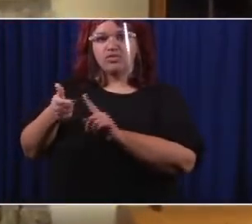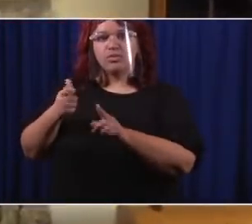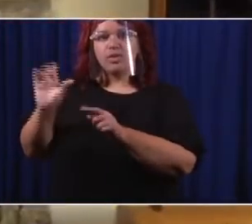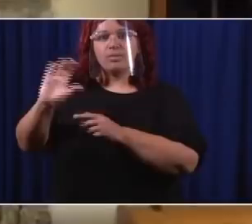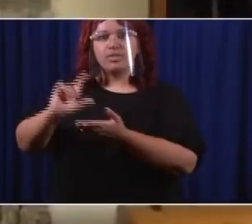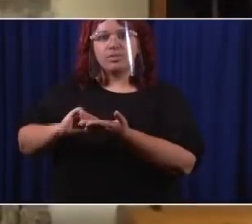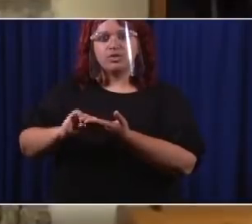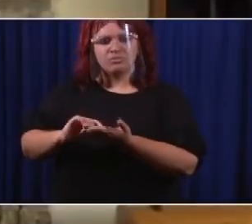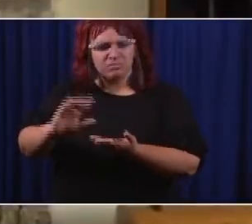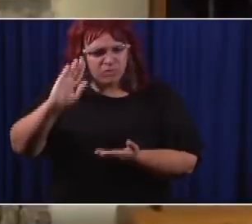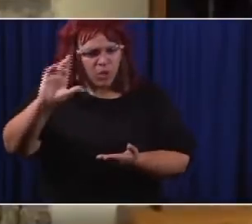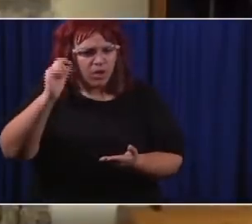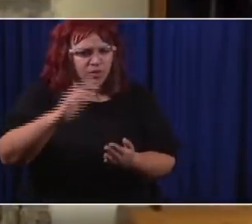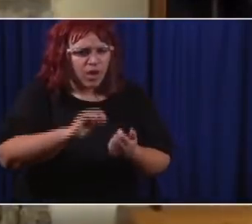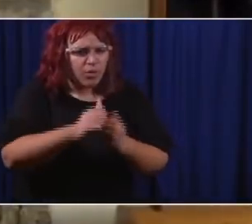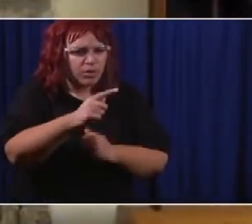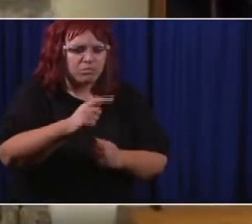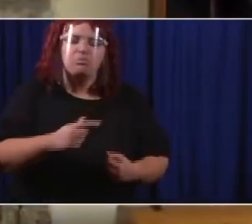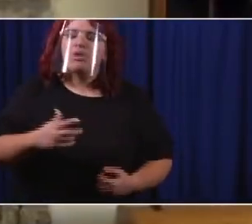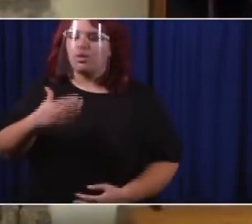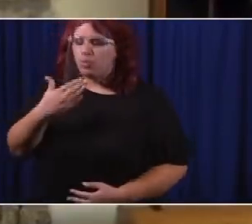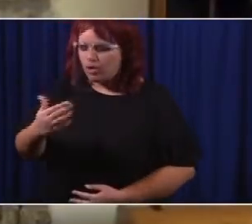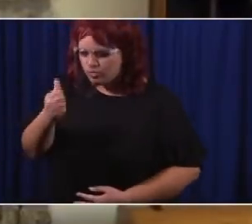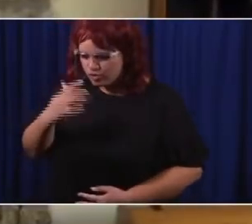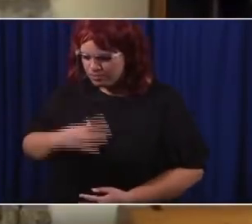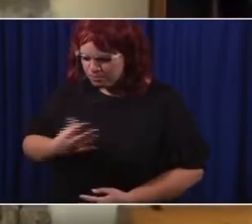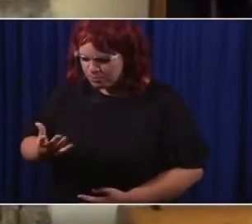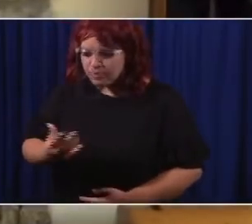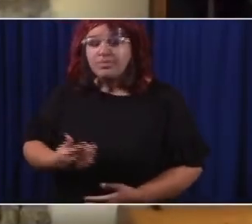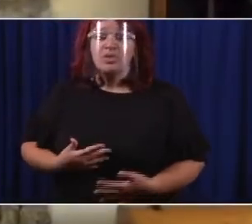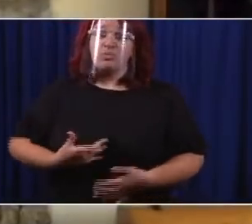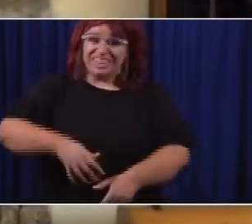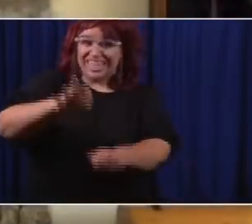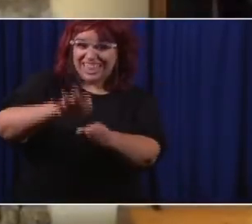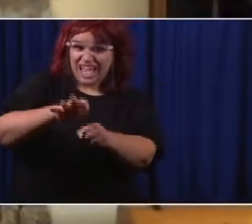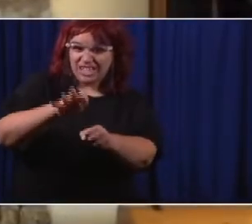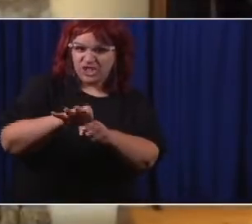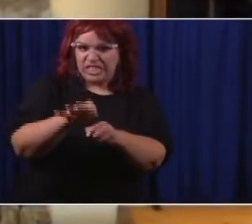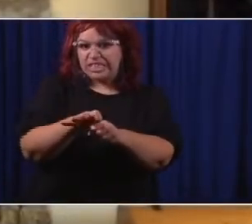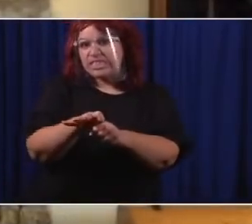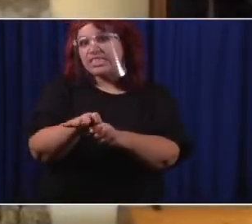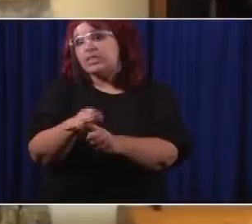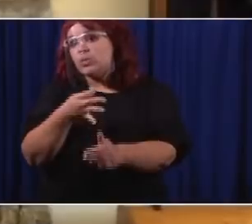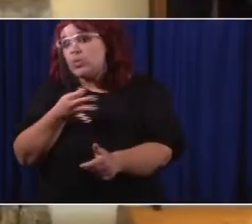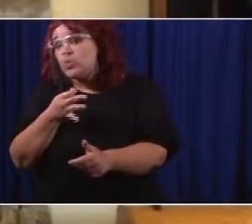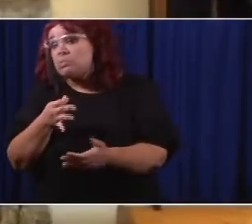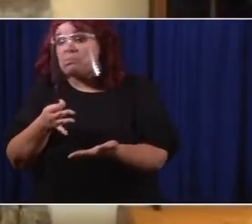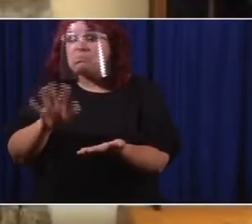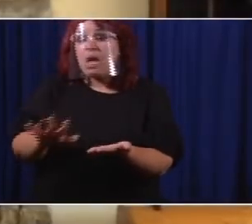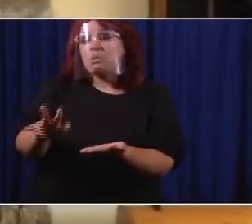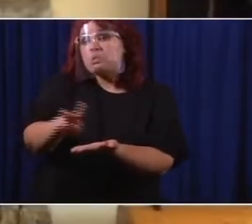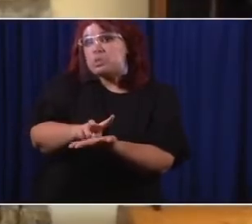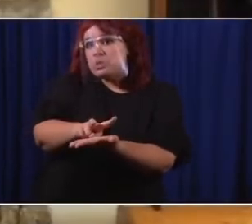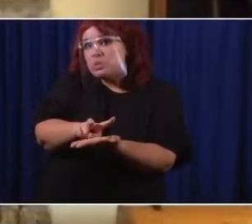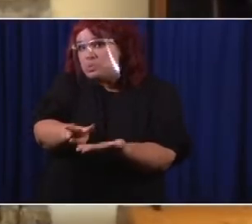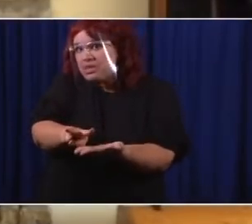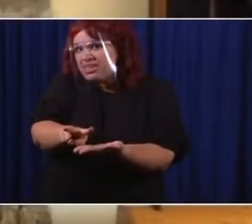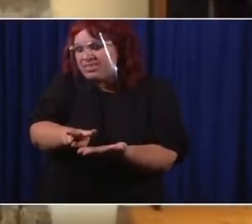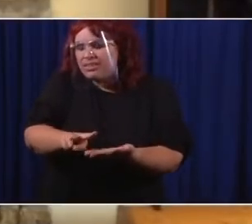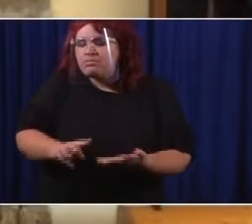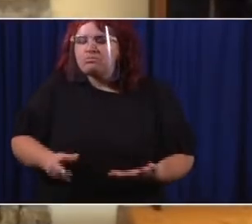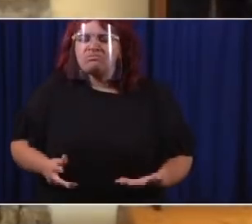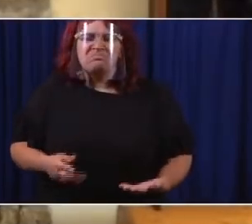sir. With the election just under 2 weeks away, do you have